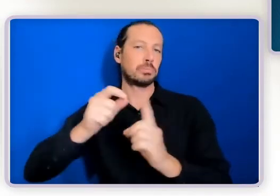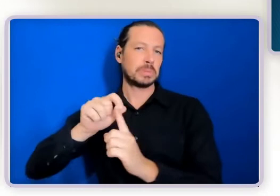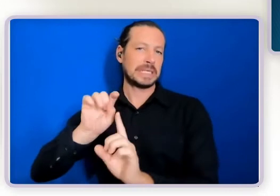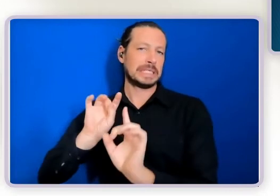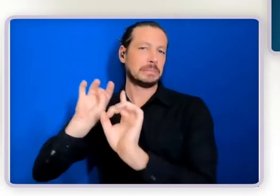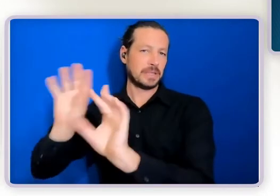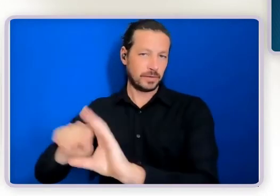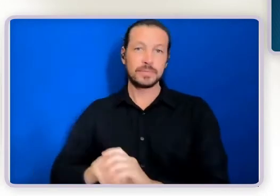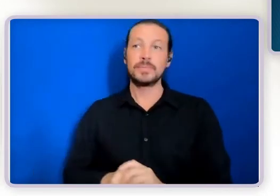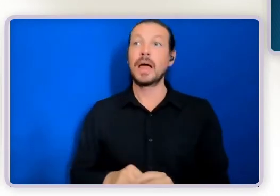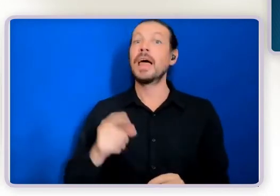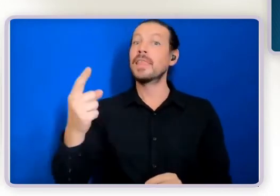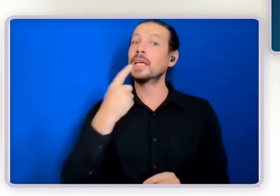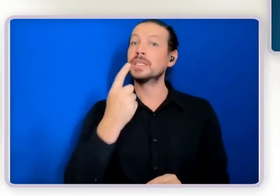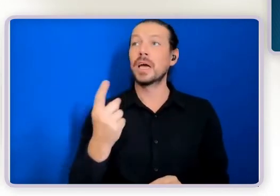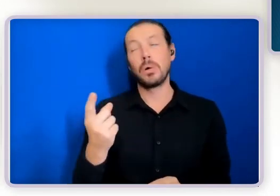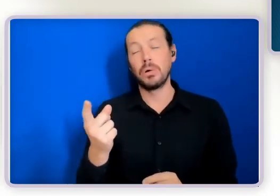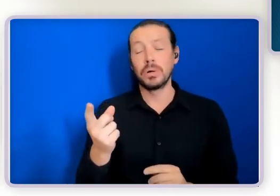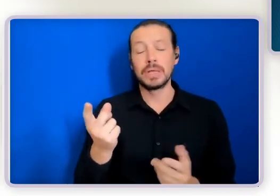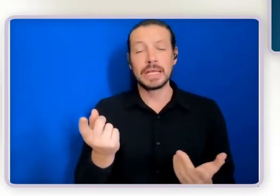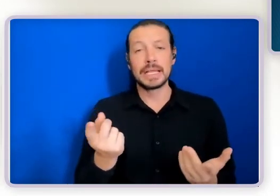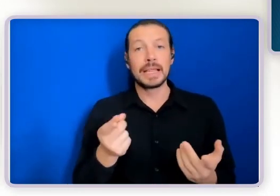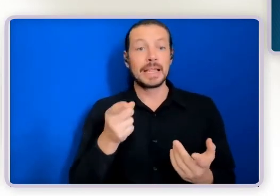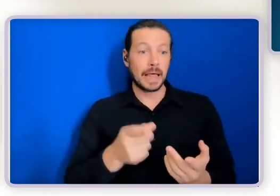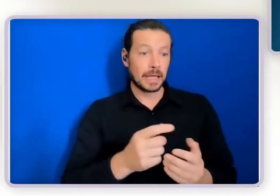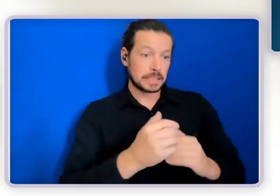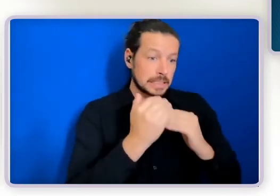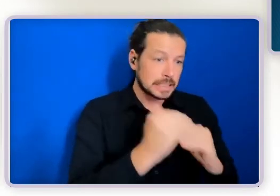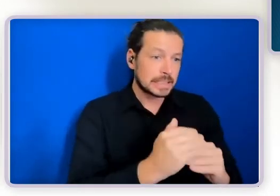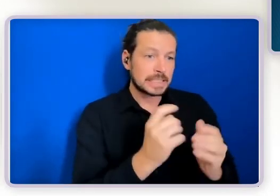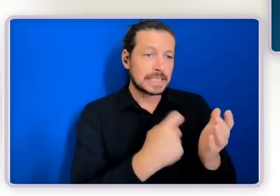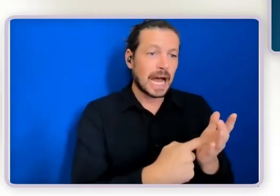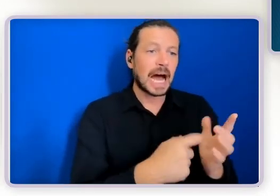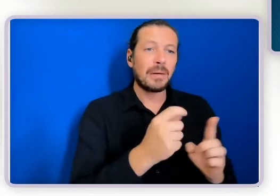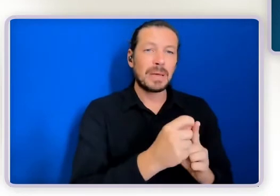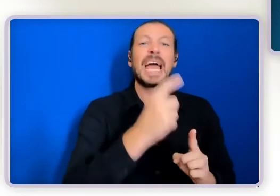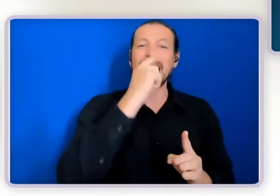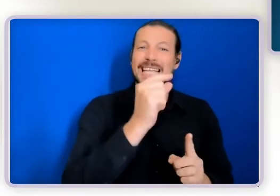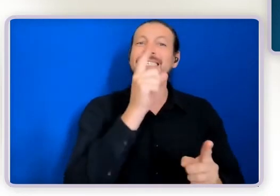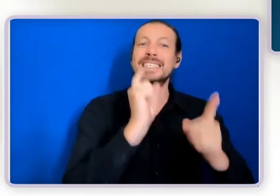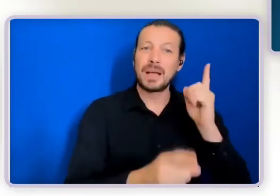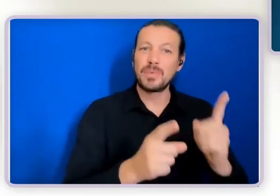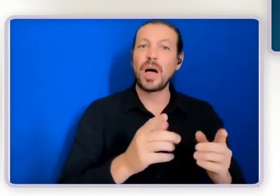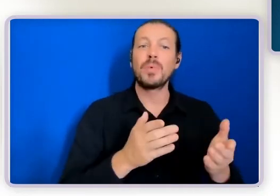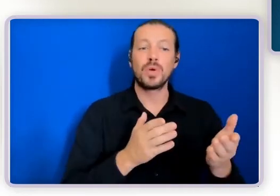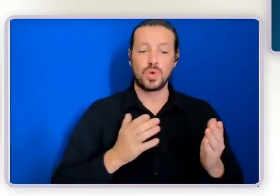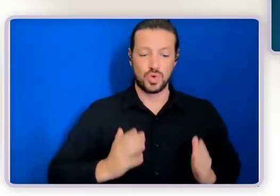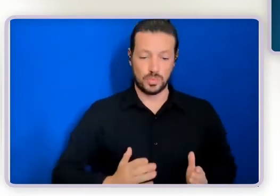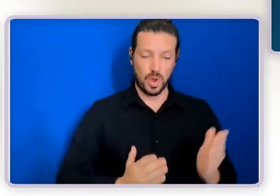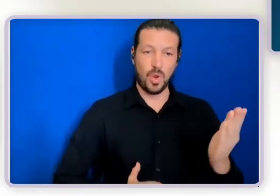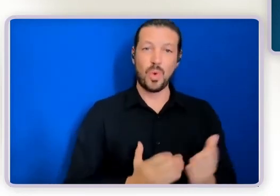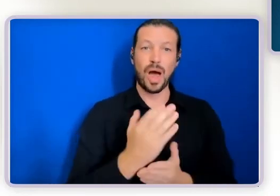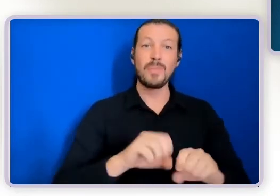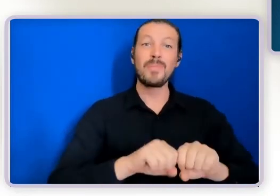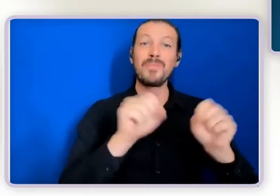that these practices can present serious human rights breaches. Although interestingly, when these things happen,